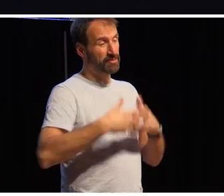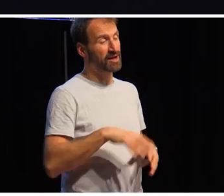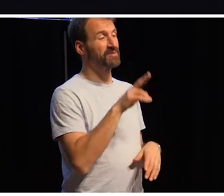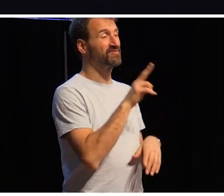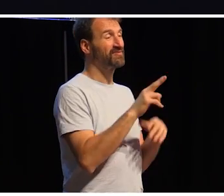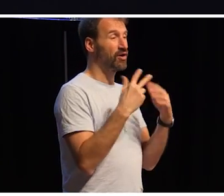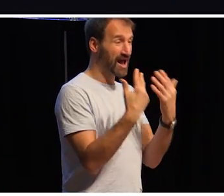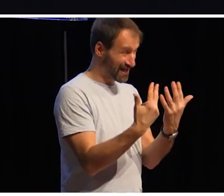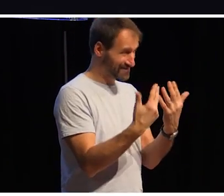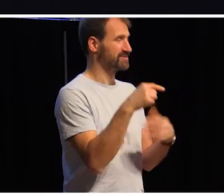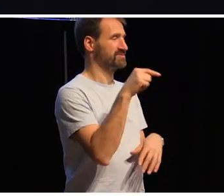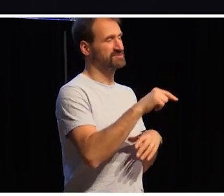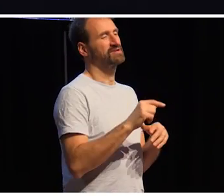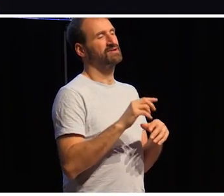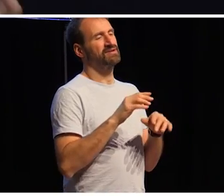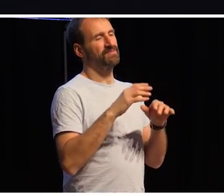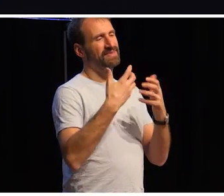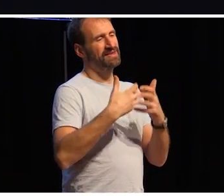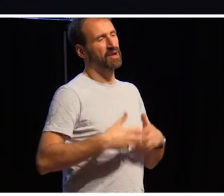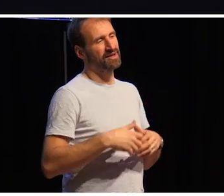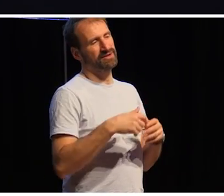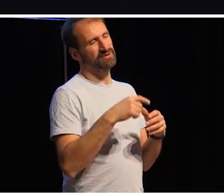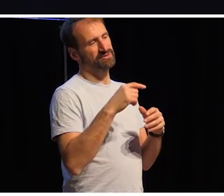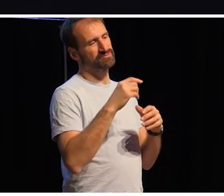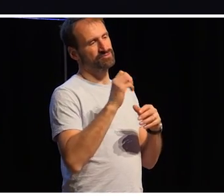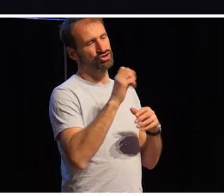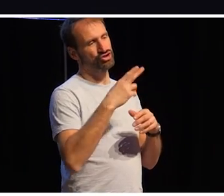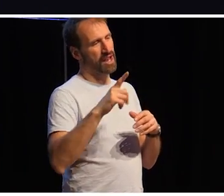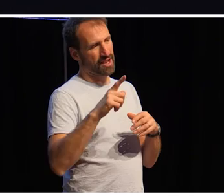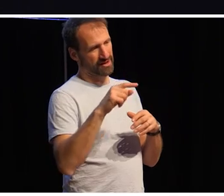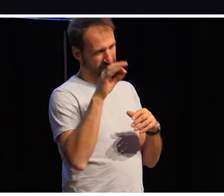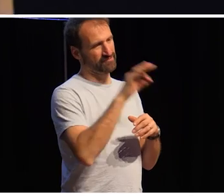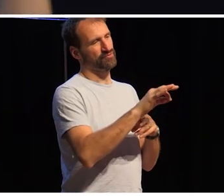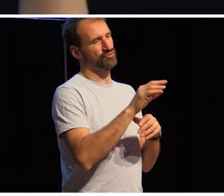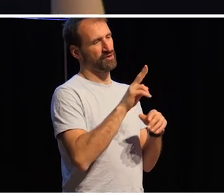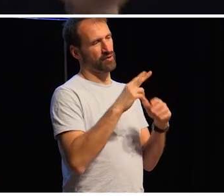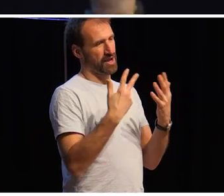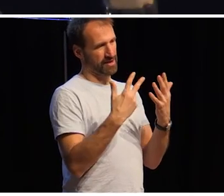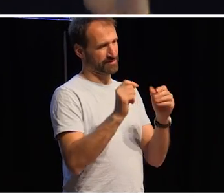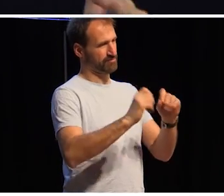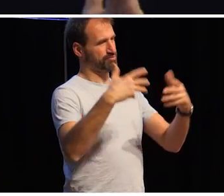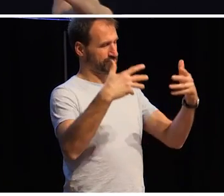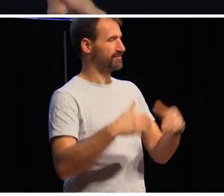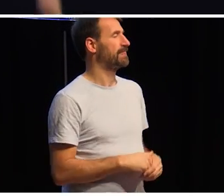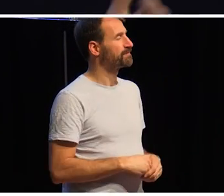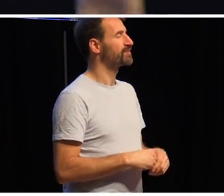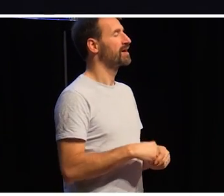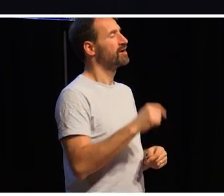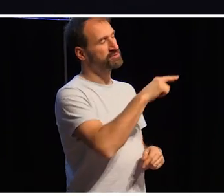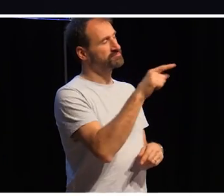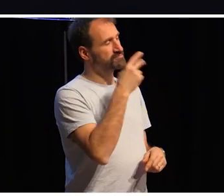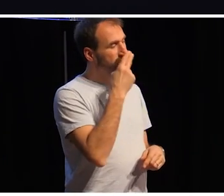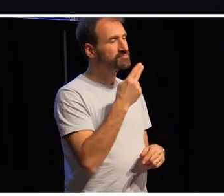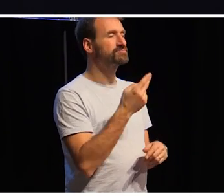you the advantage that you have less overhead that you would see compared to tracing output from the browser